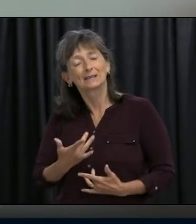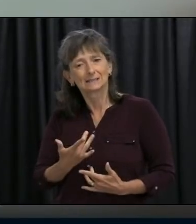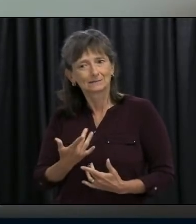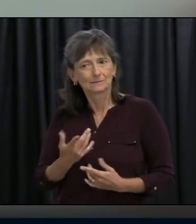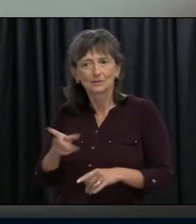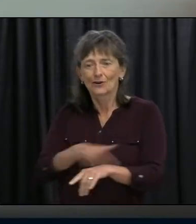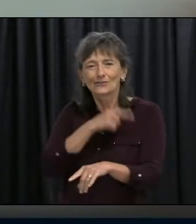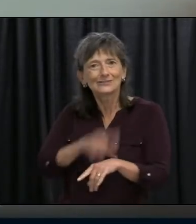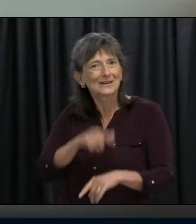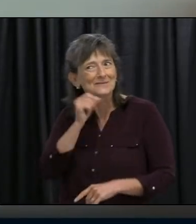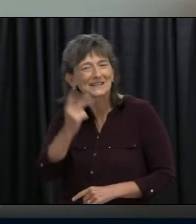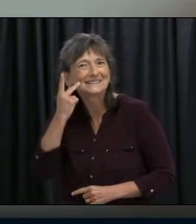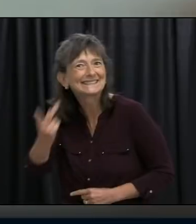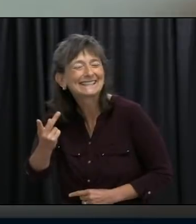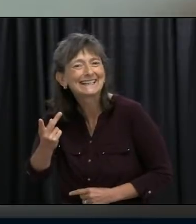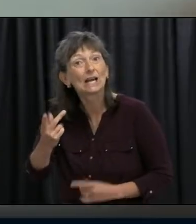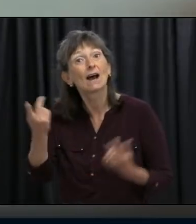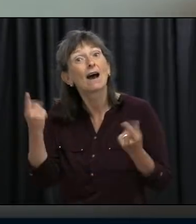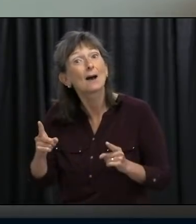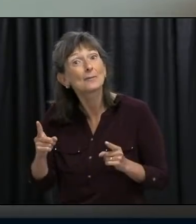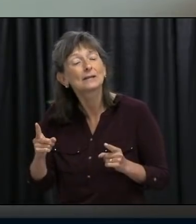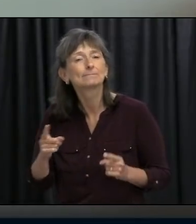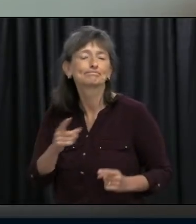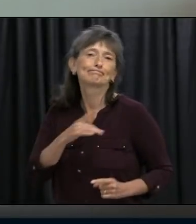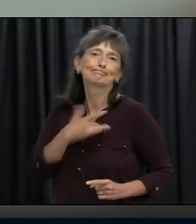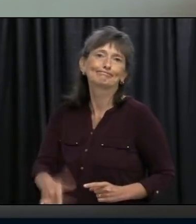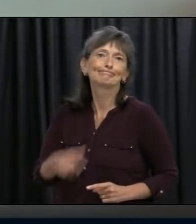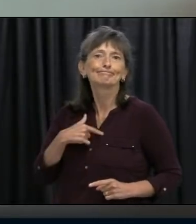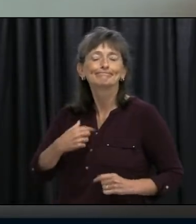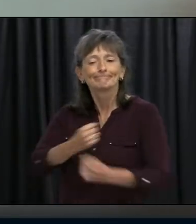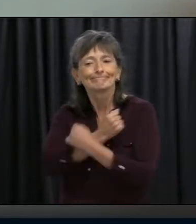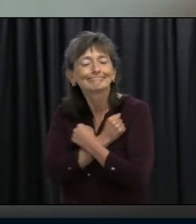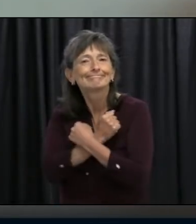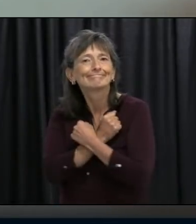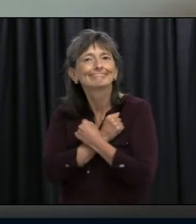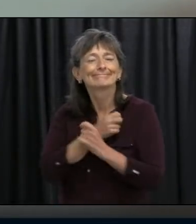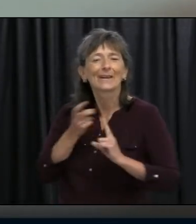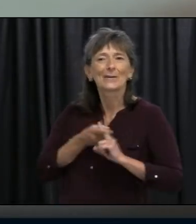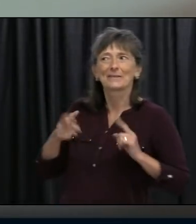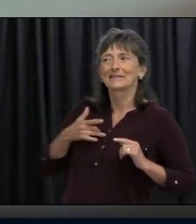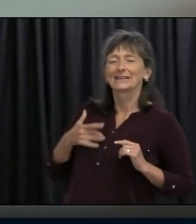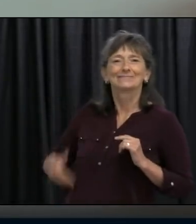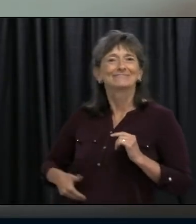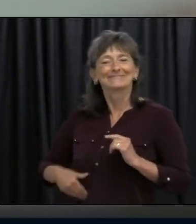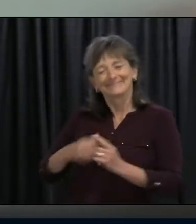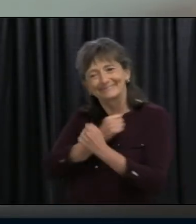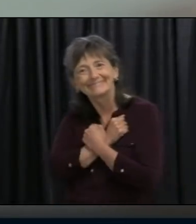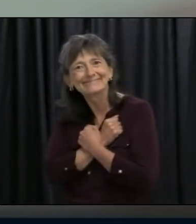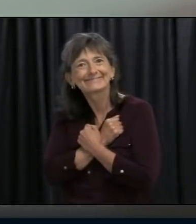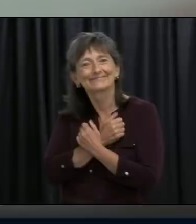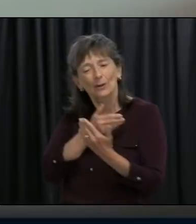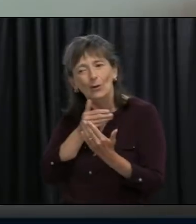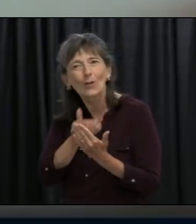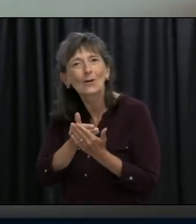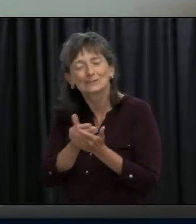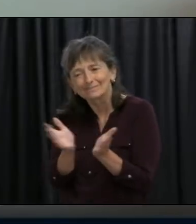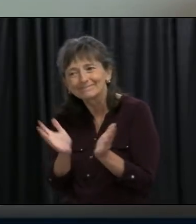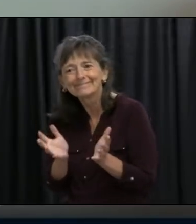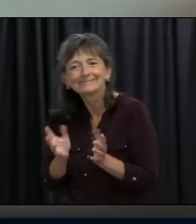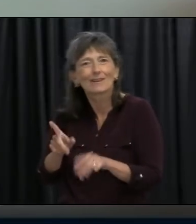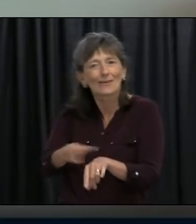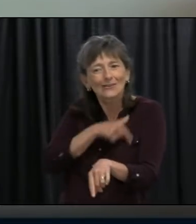other for a long time. So these circumstances almost certainly increase the automatic response to hug one another, to be close to one